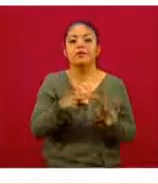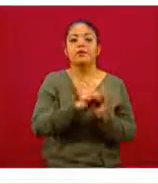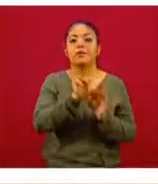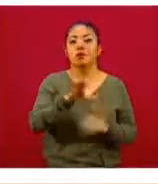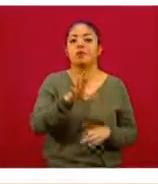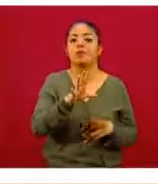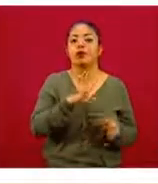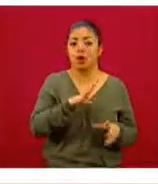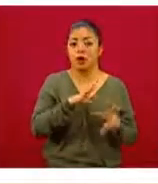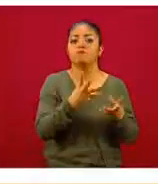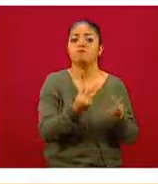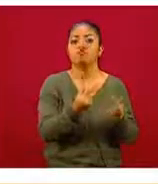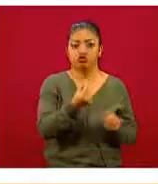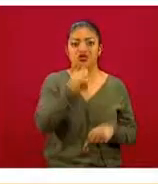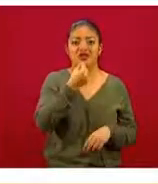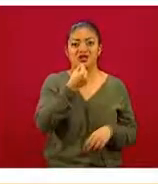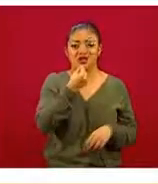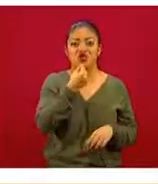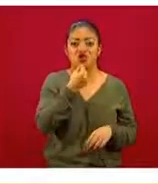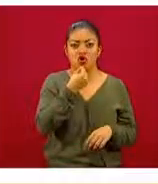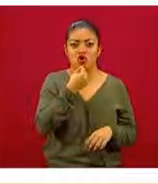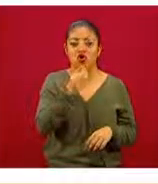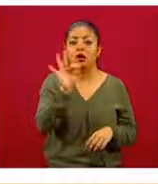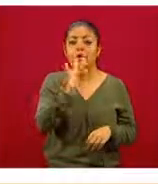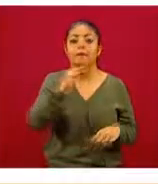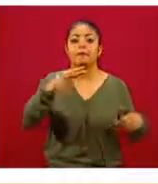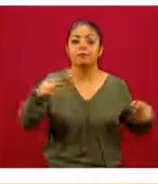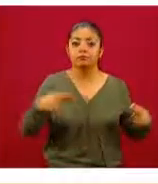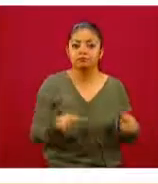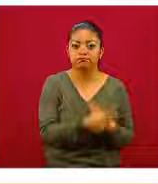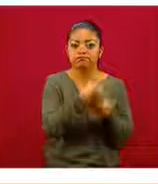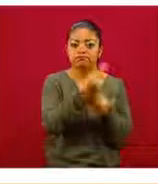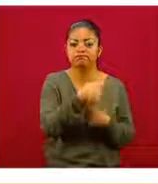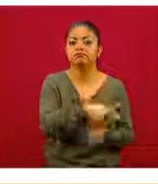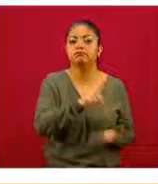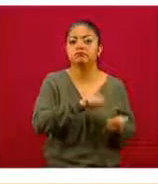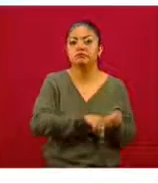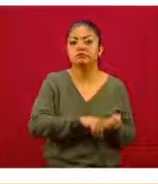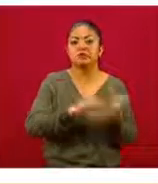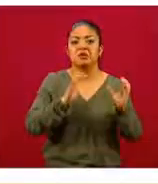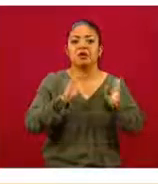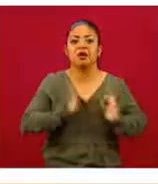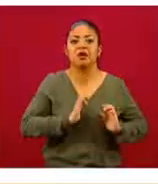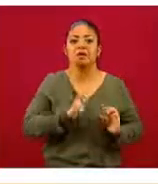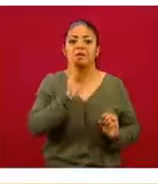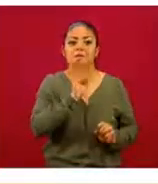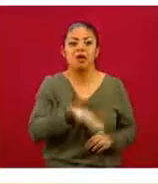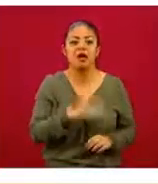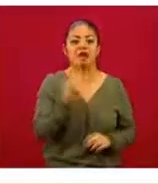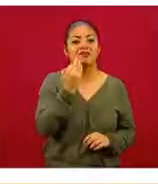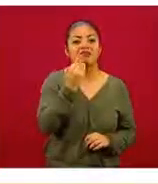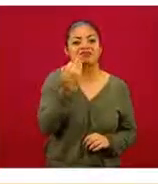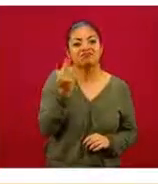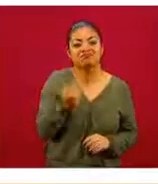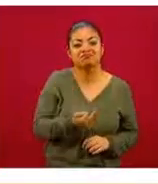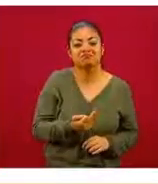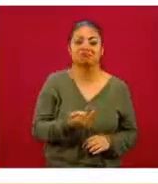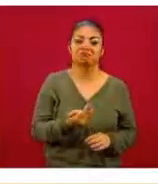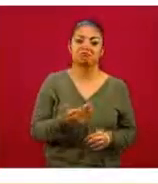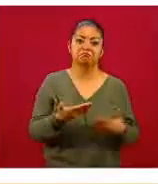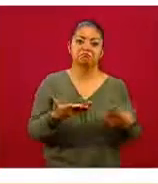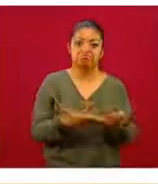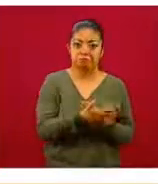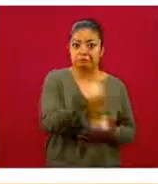medical comorbidities, such as being obese, having diabetes, cancer, or